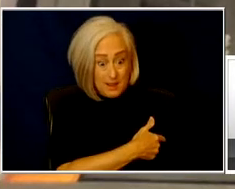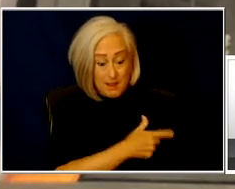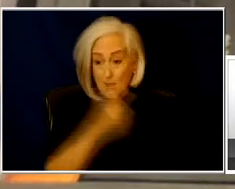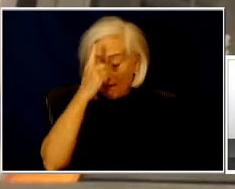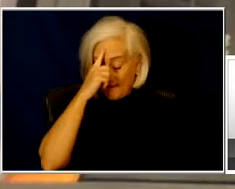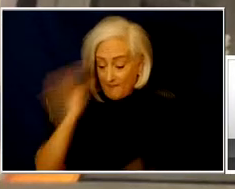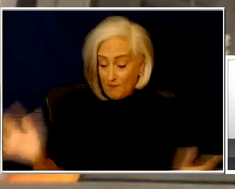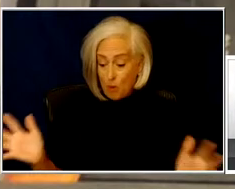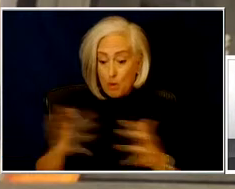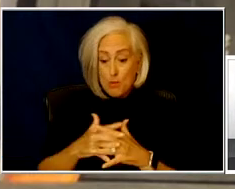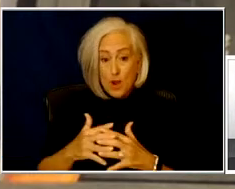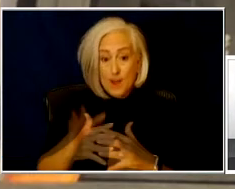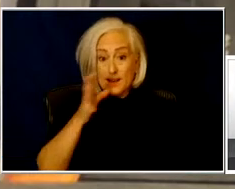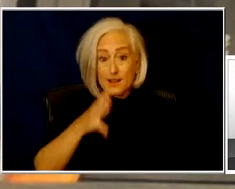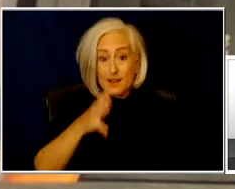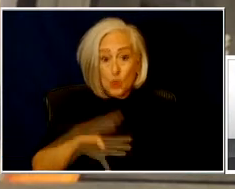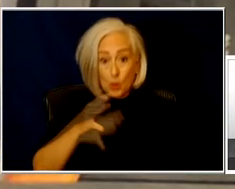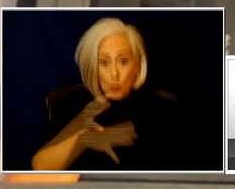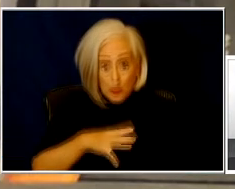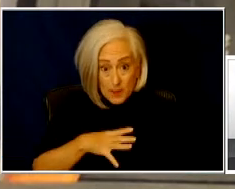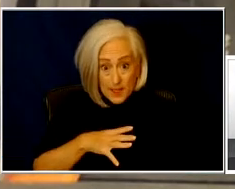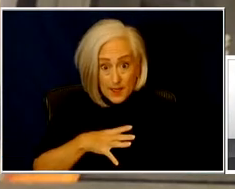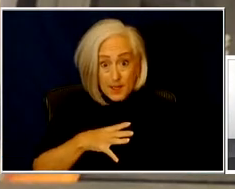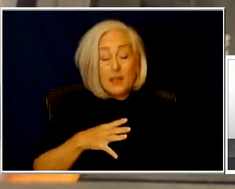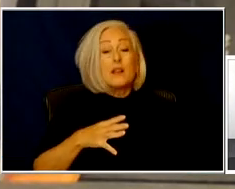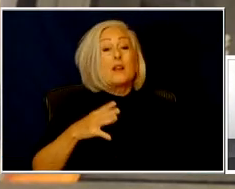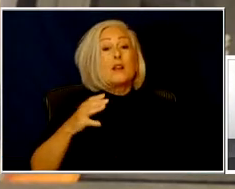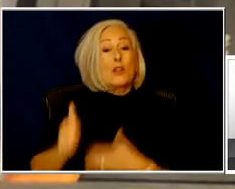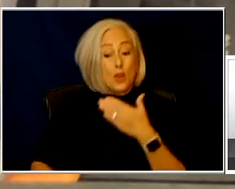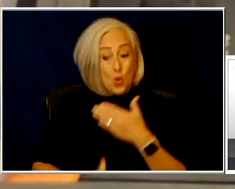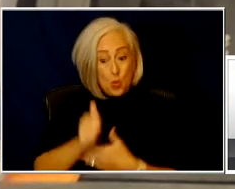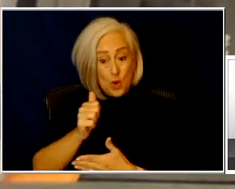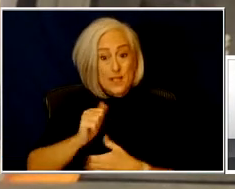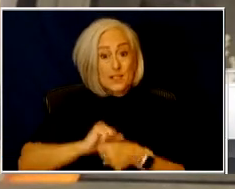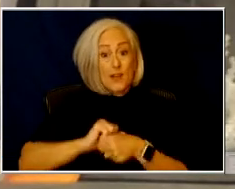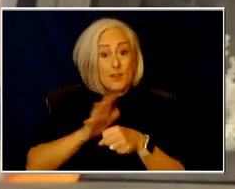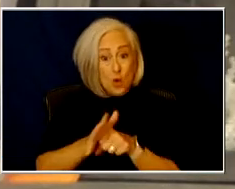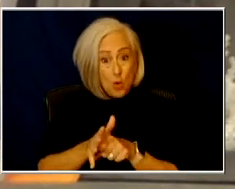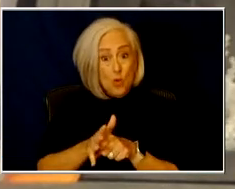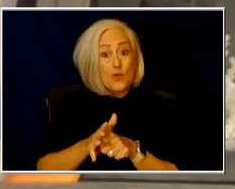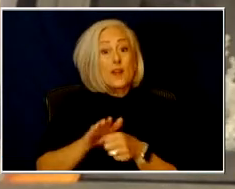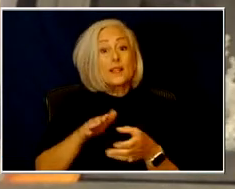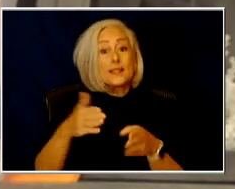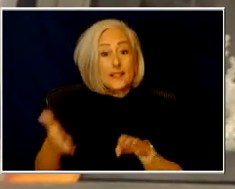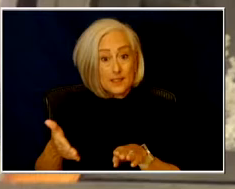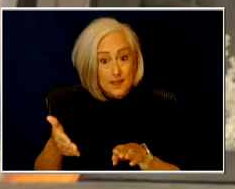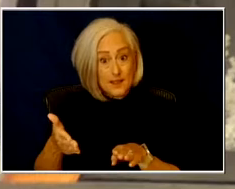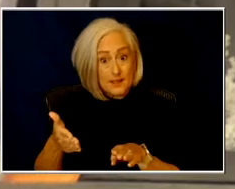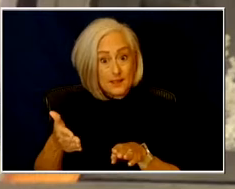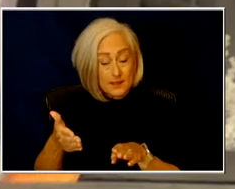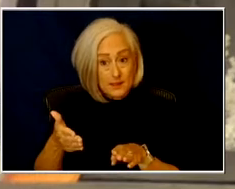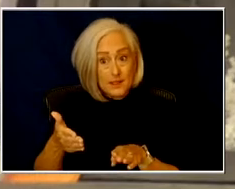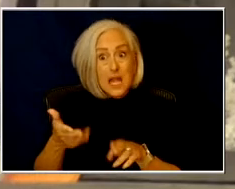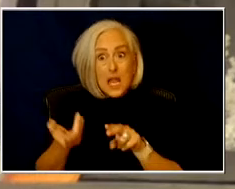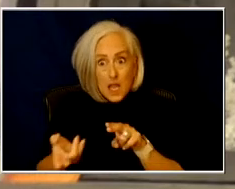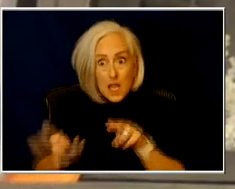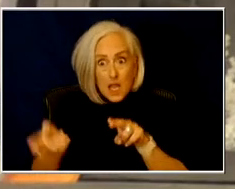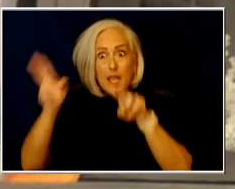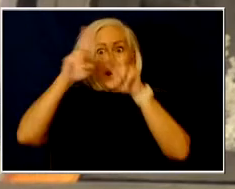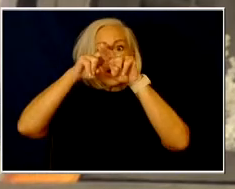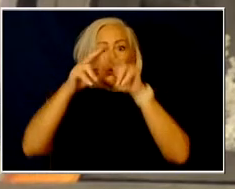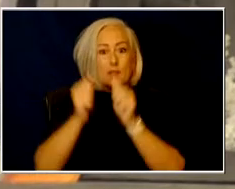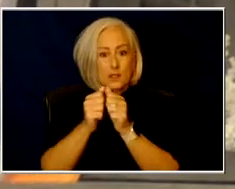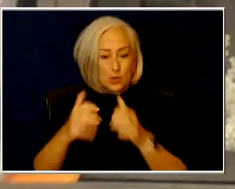covid is substantially increased and decreased with vaccination the risks of